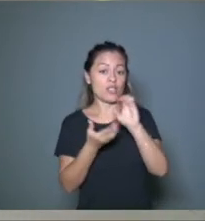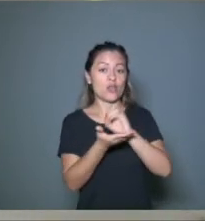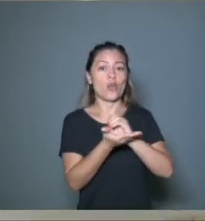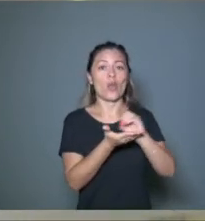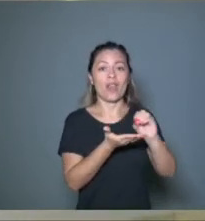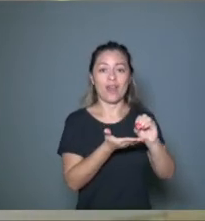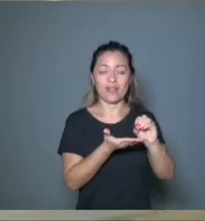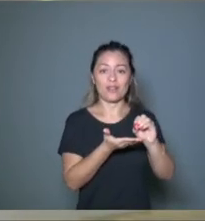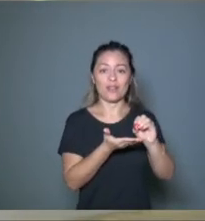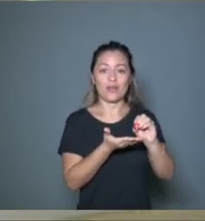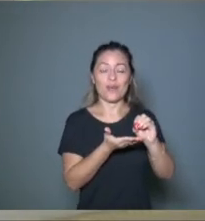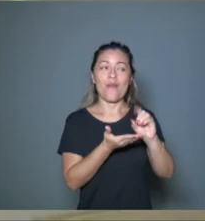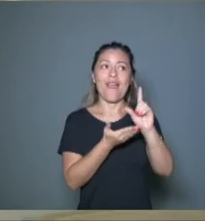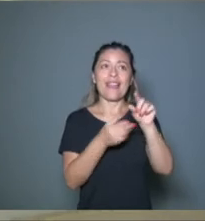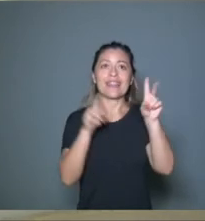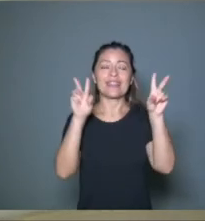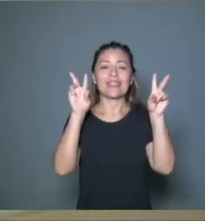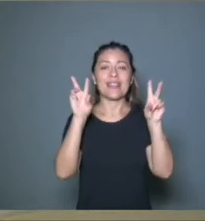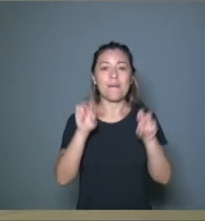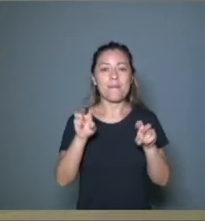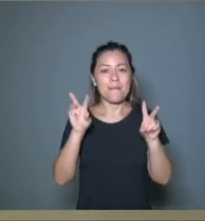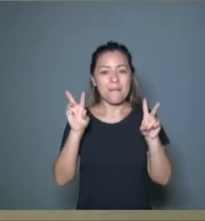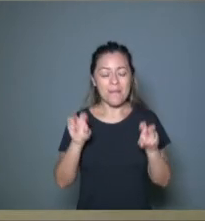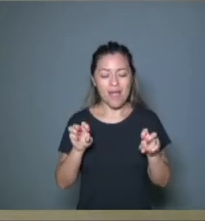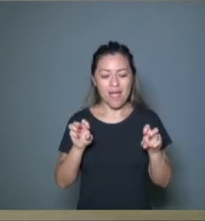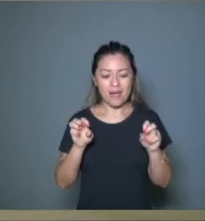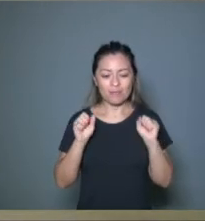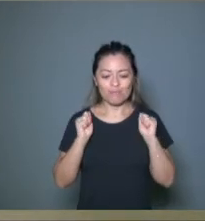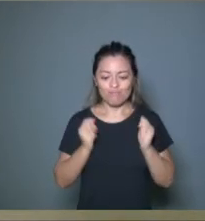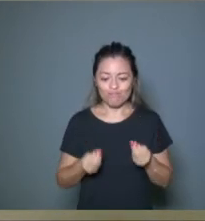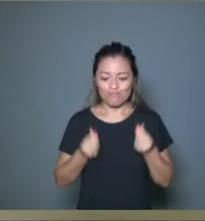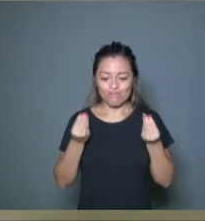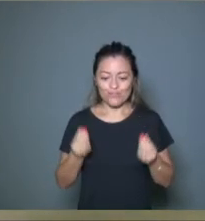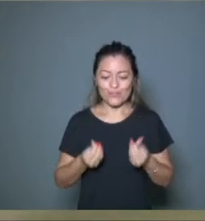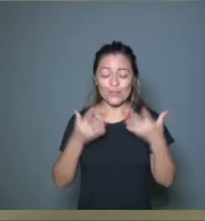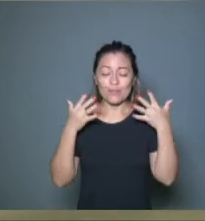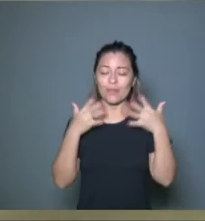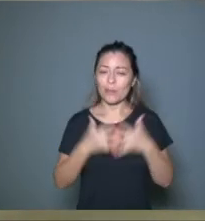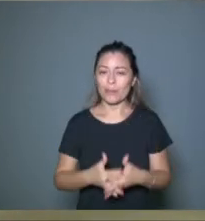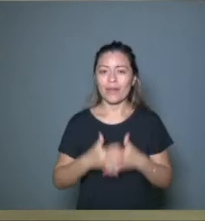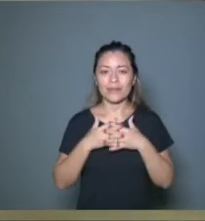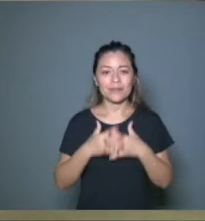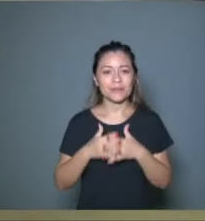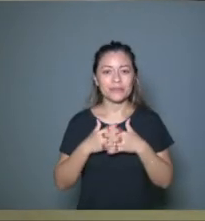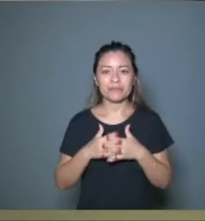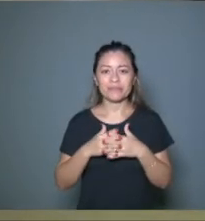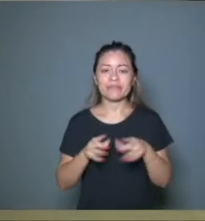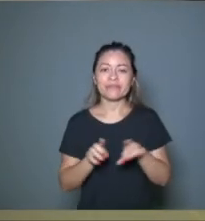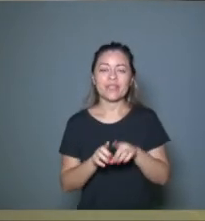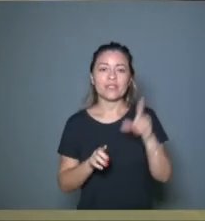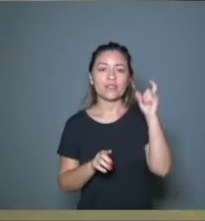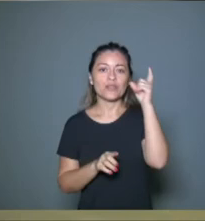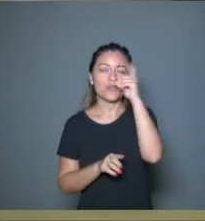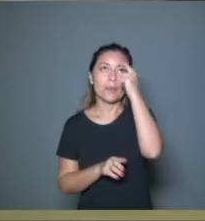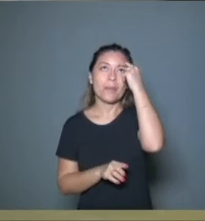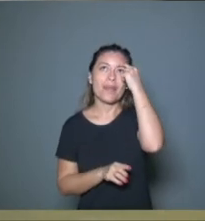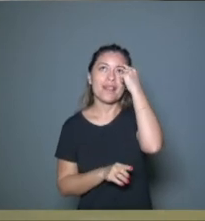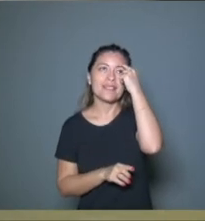So my answer to you is biologic fertilizers is a complex